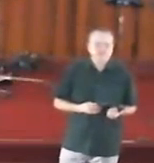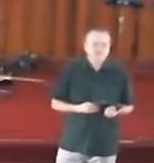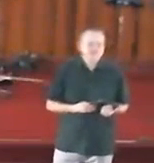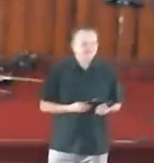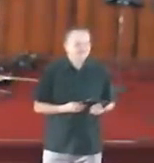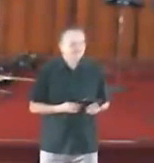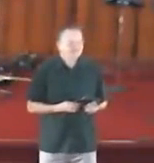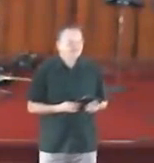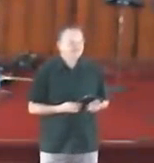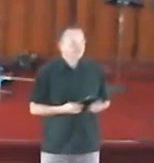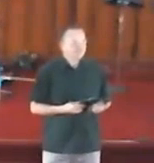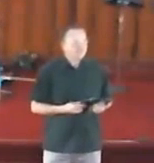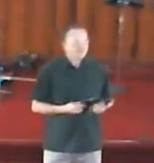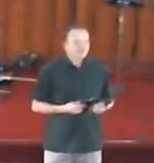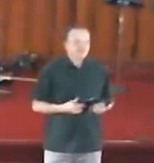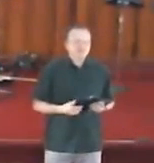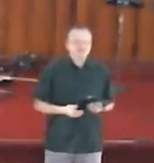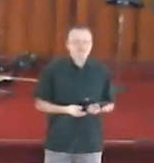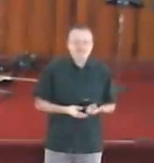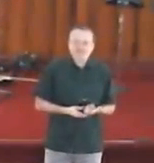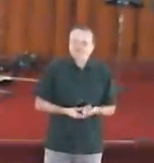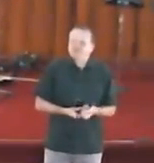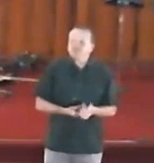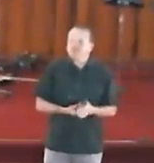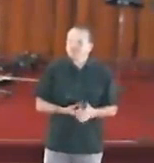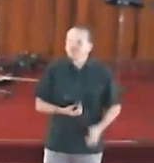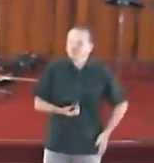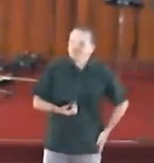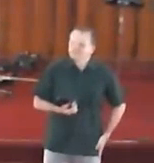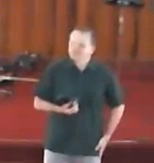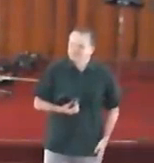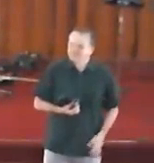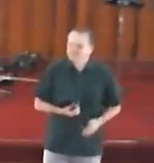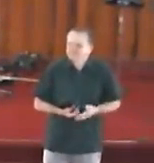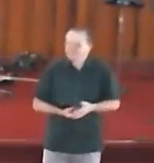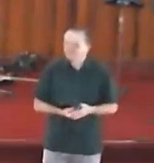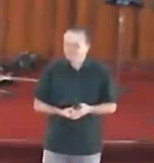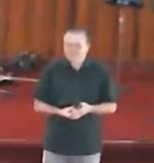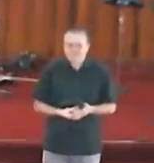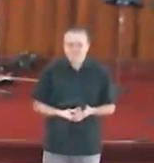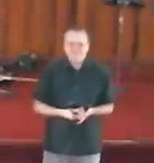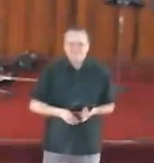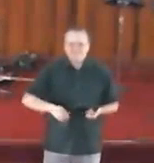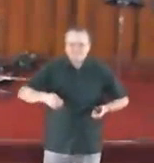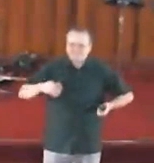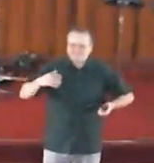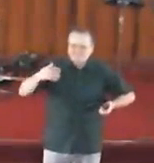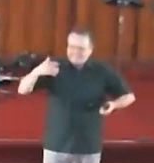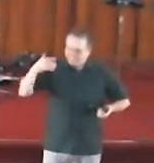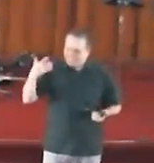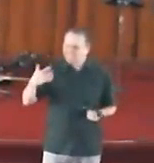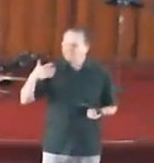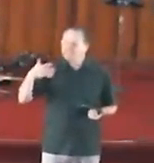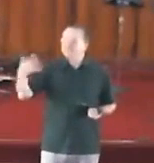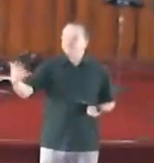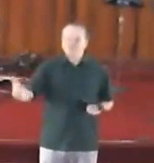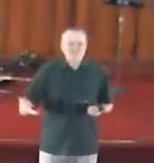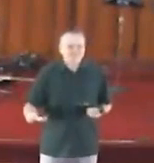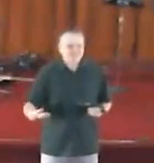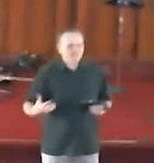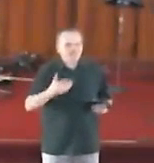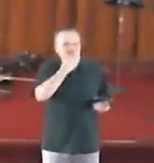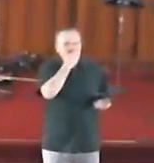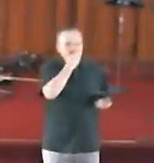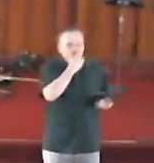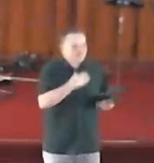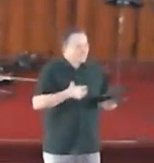also power with him. ¿Cuántos han visto a personas evangelizando, hablando de las obras de